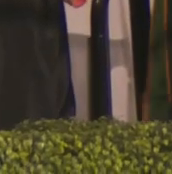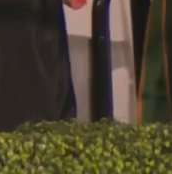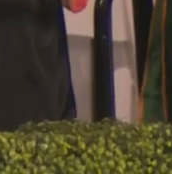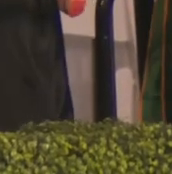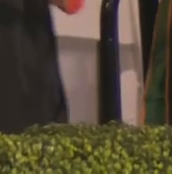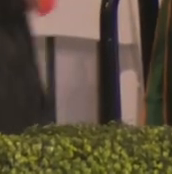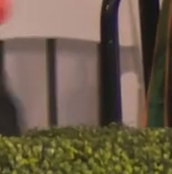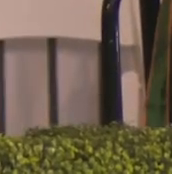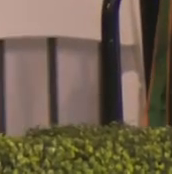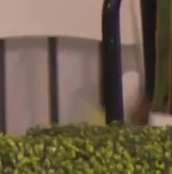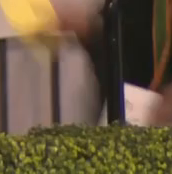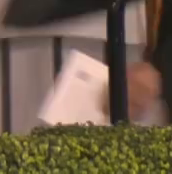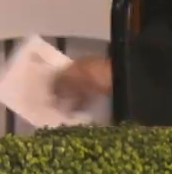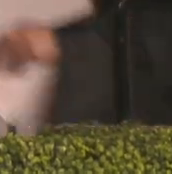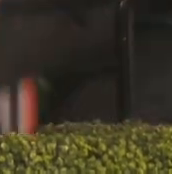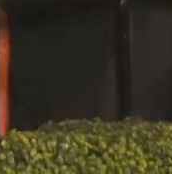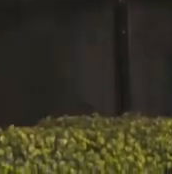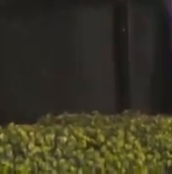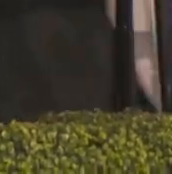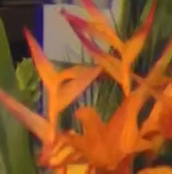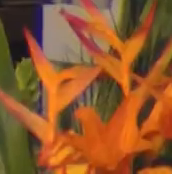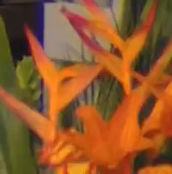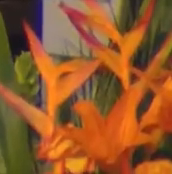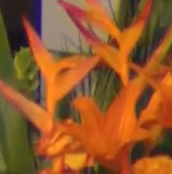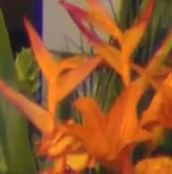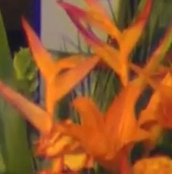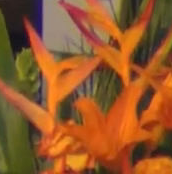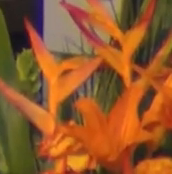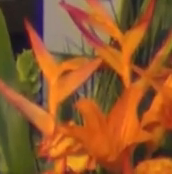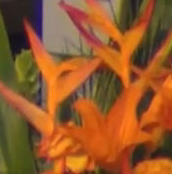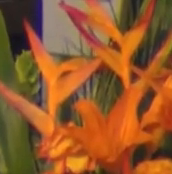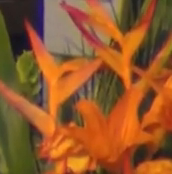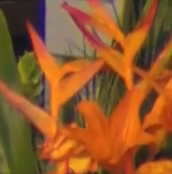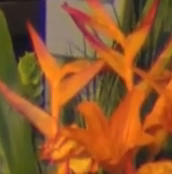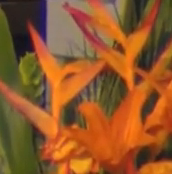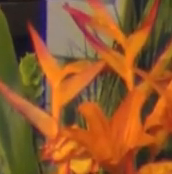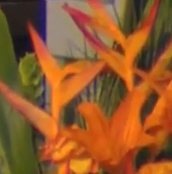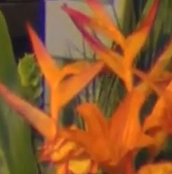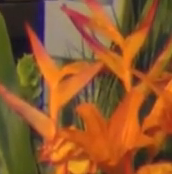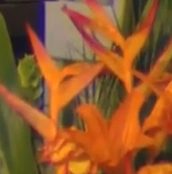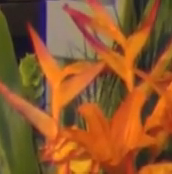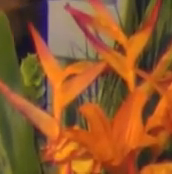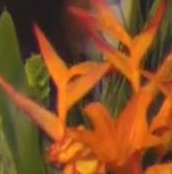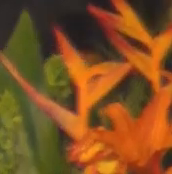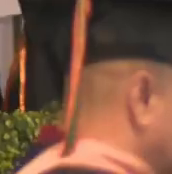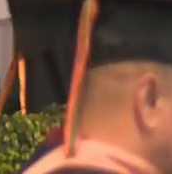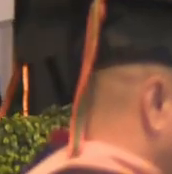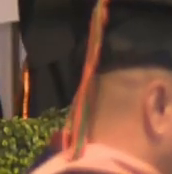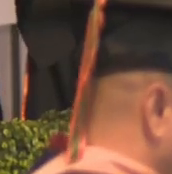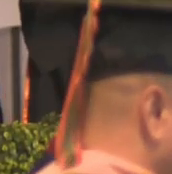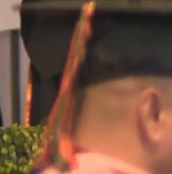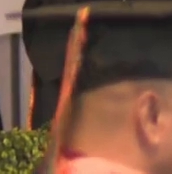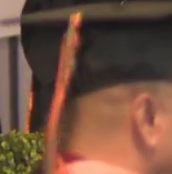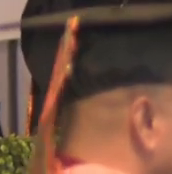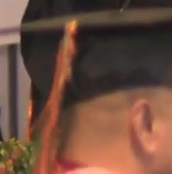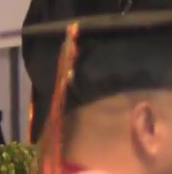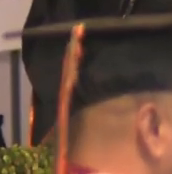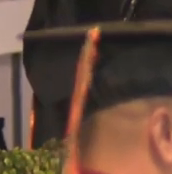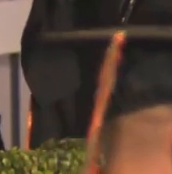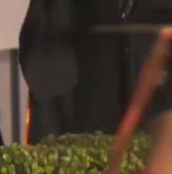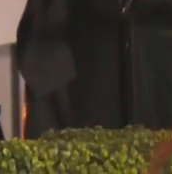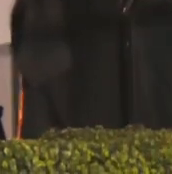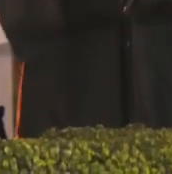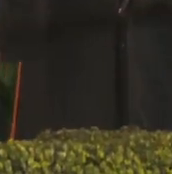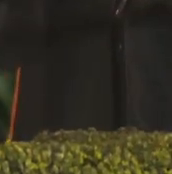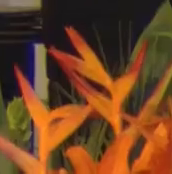Shakisha Latiqua Williams. Christina Knockow. Lida